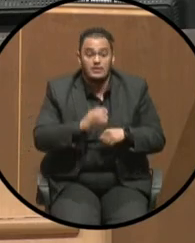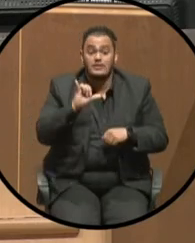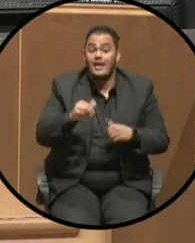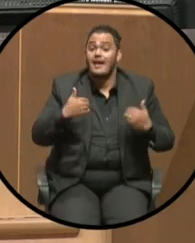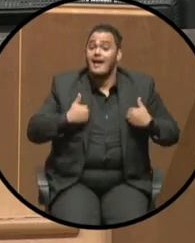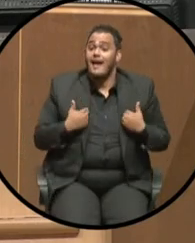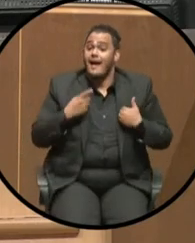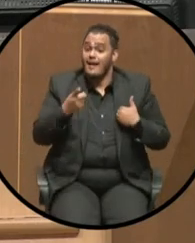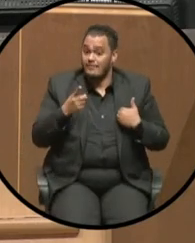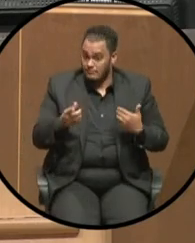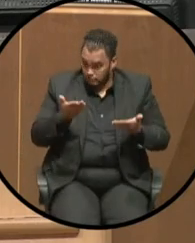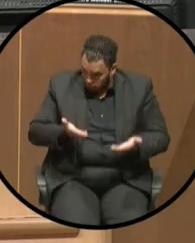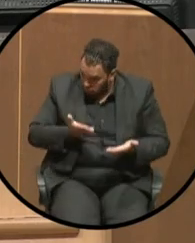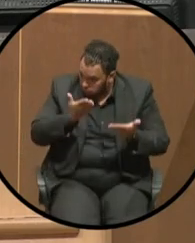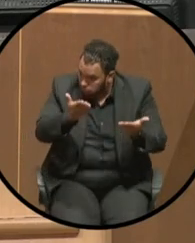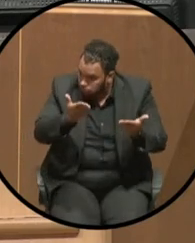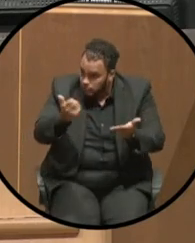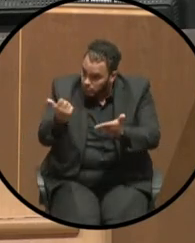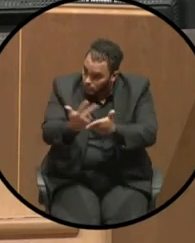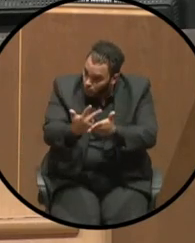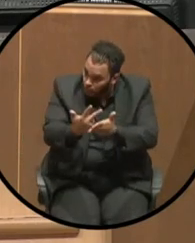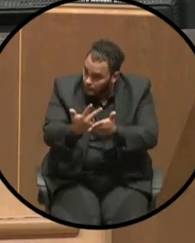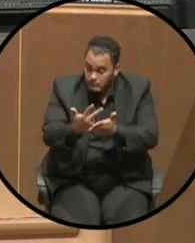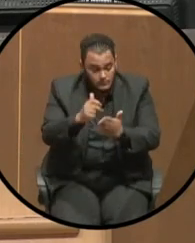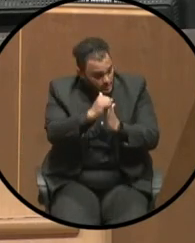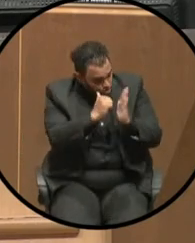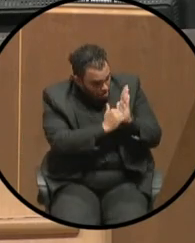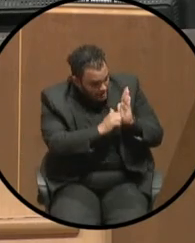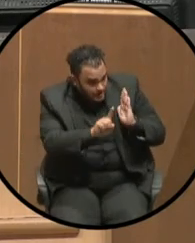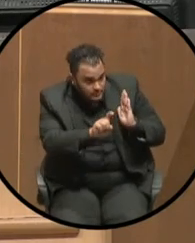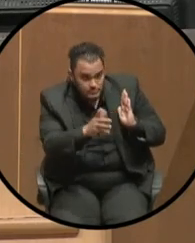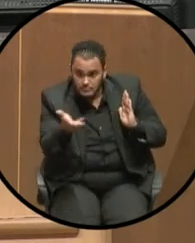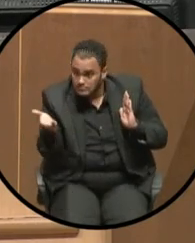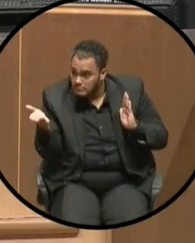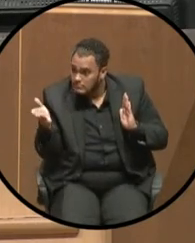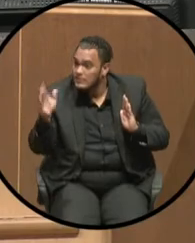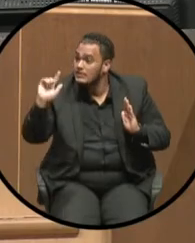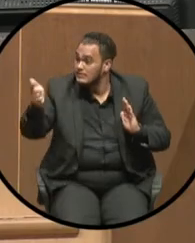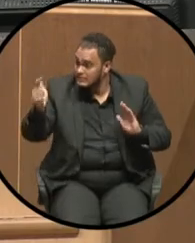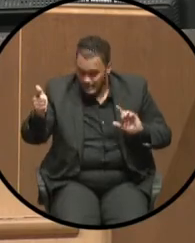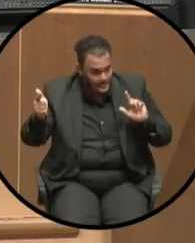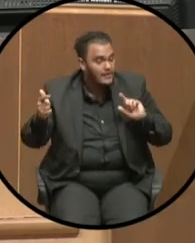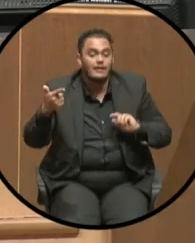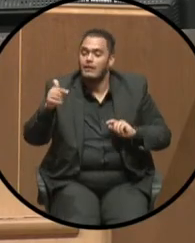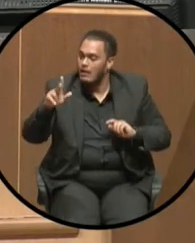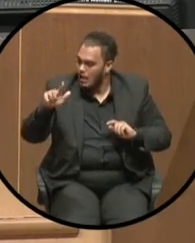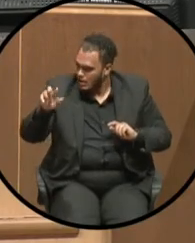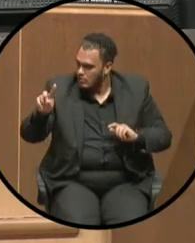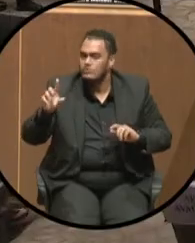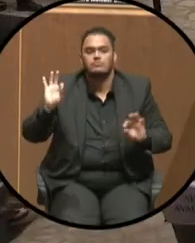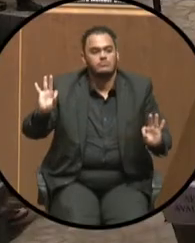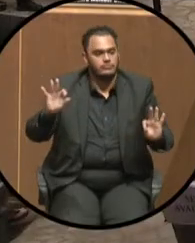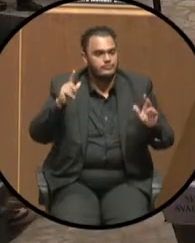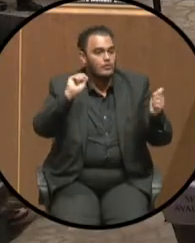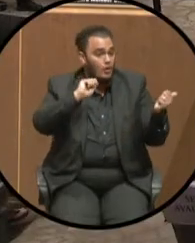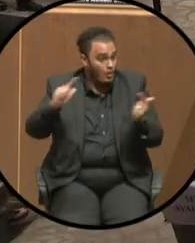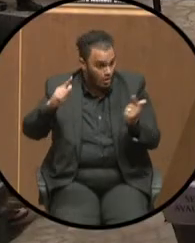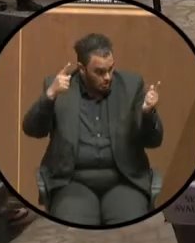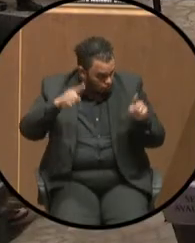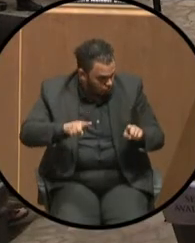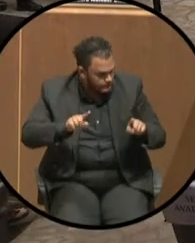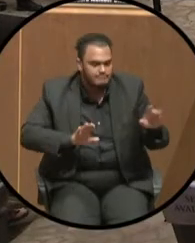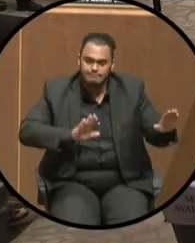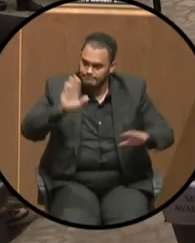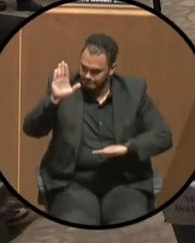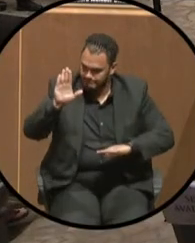agenda? So moved. So moved. Motion by Member Castor-Dennell. Is there a second? Second by Member Gallo. All in favor, please say aye. Aye.